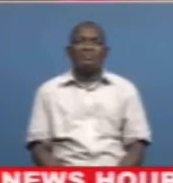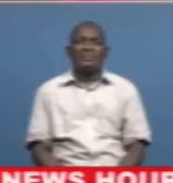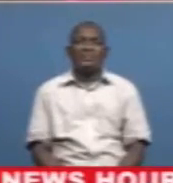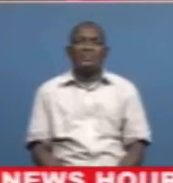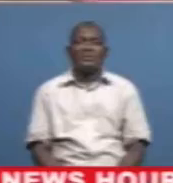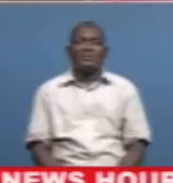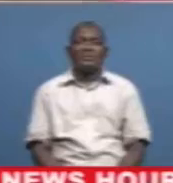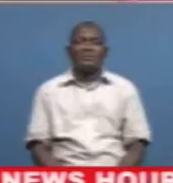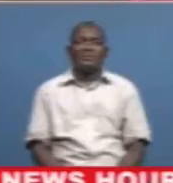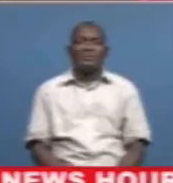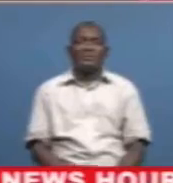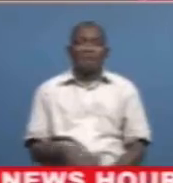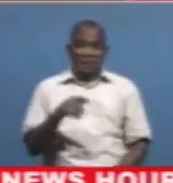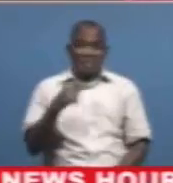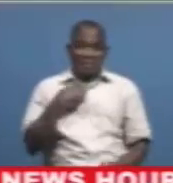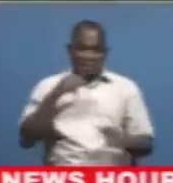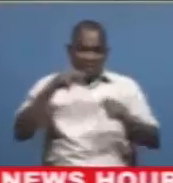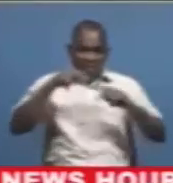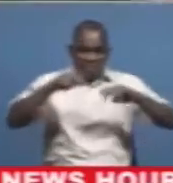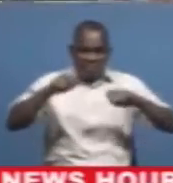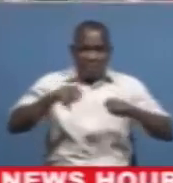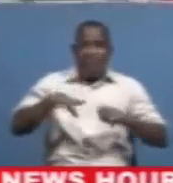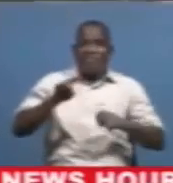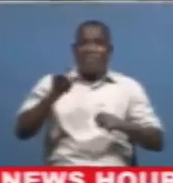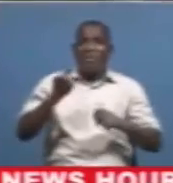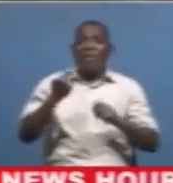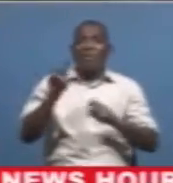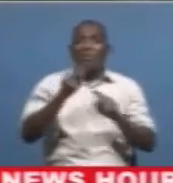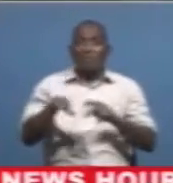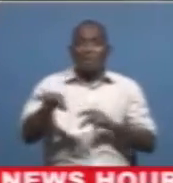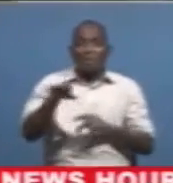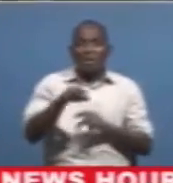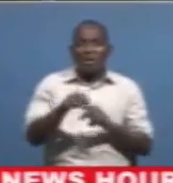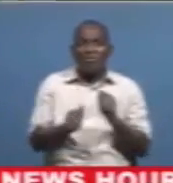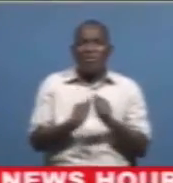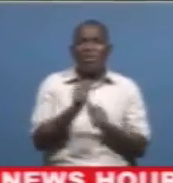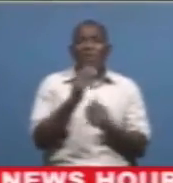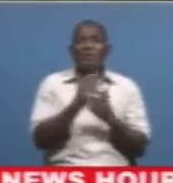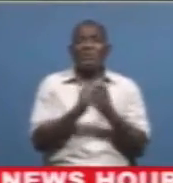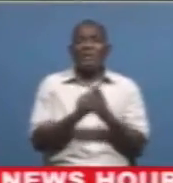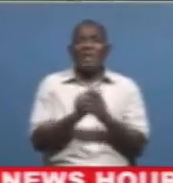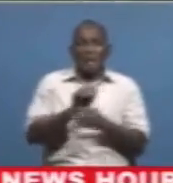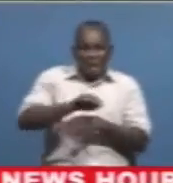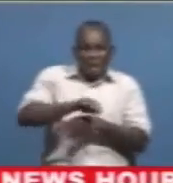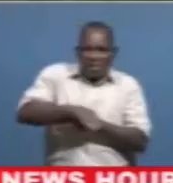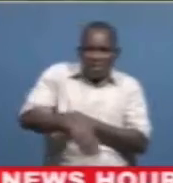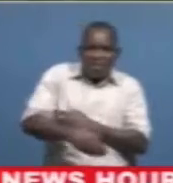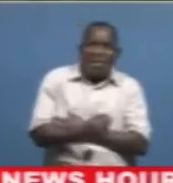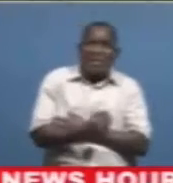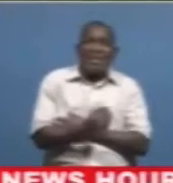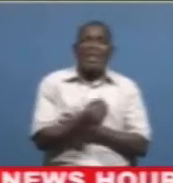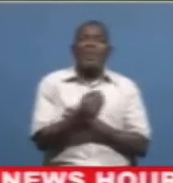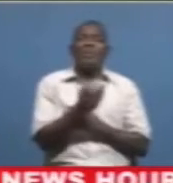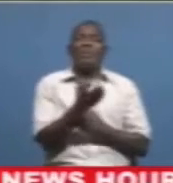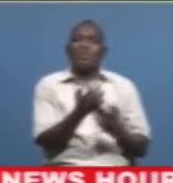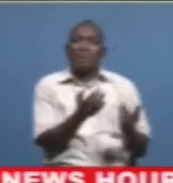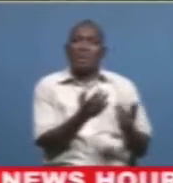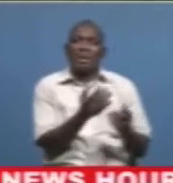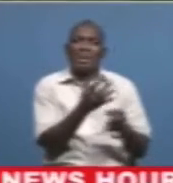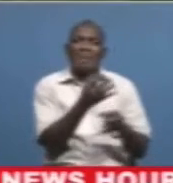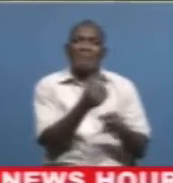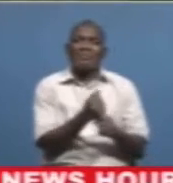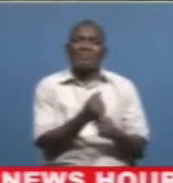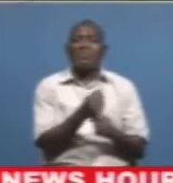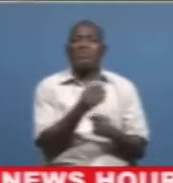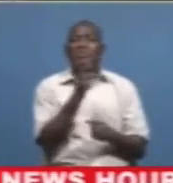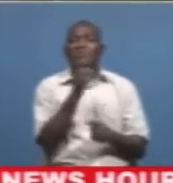Upon inquiry, I found out that the people usually spend the night by the well just to get water.